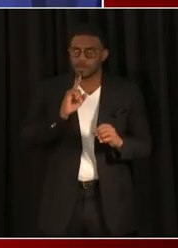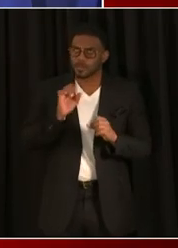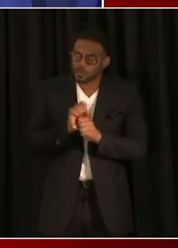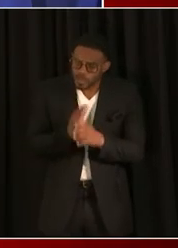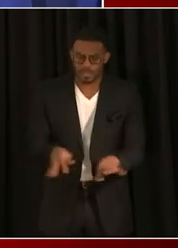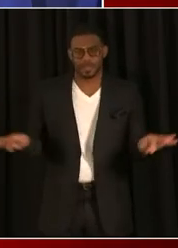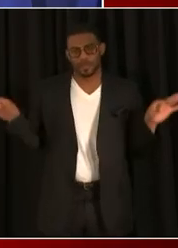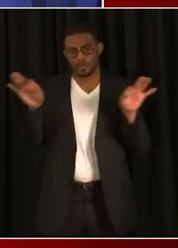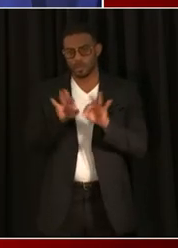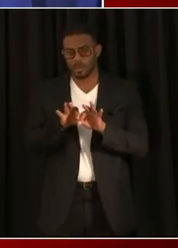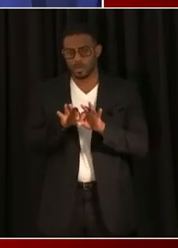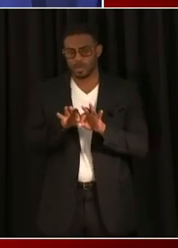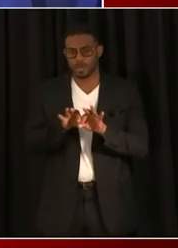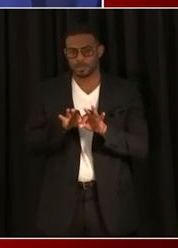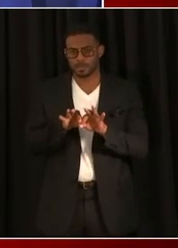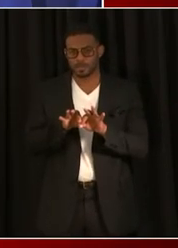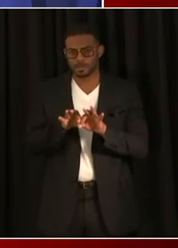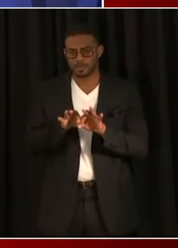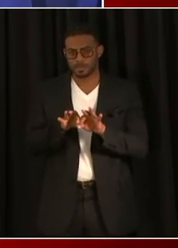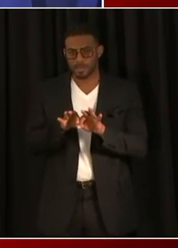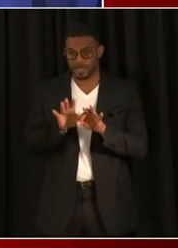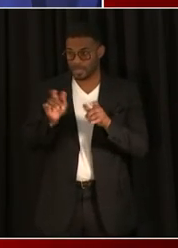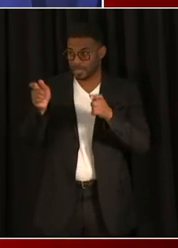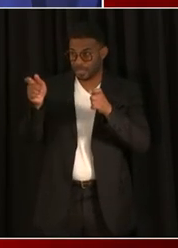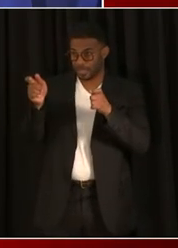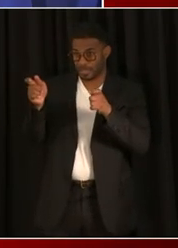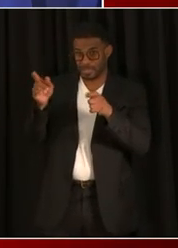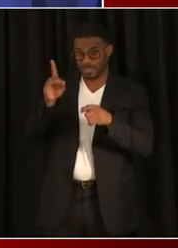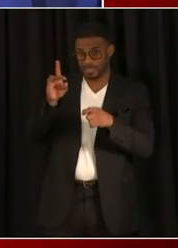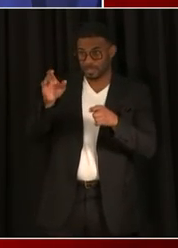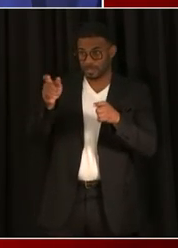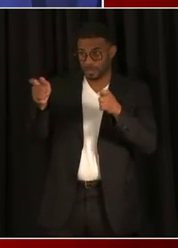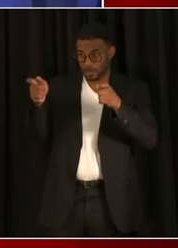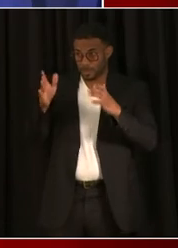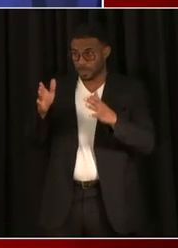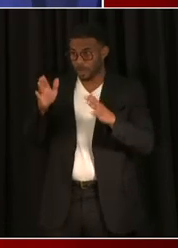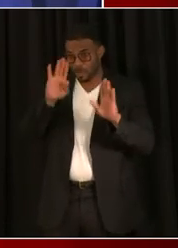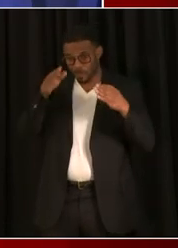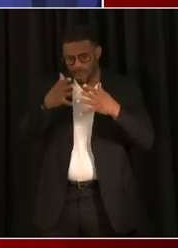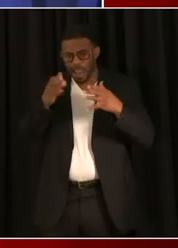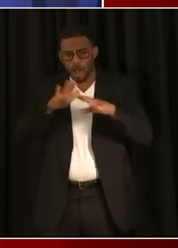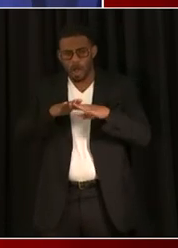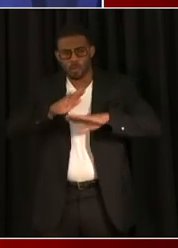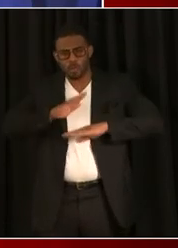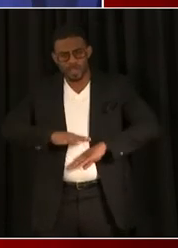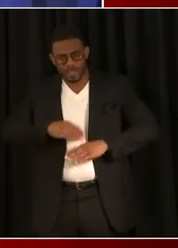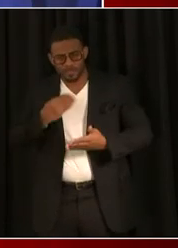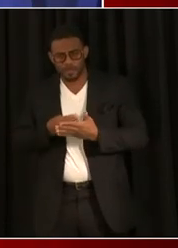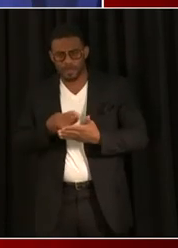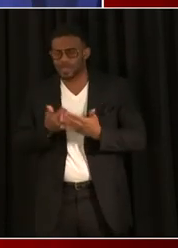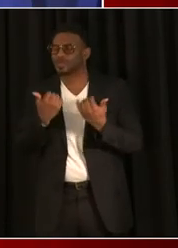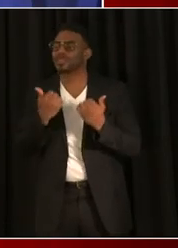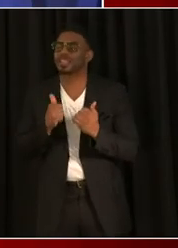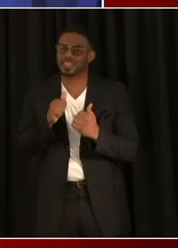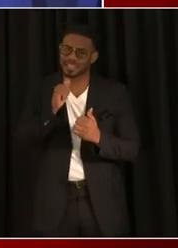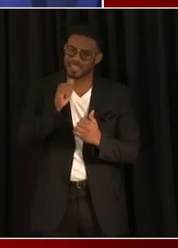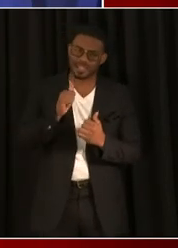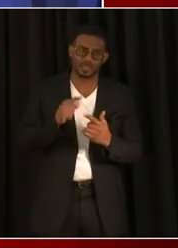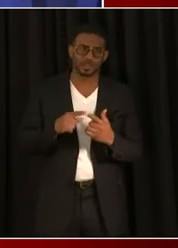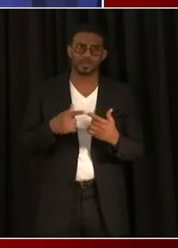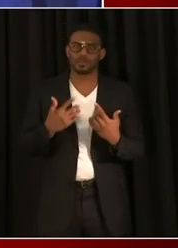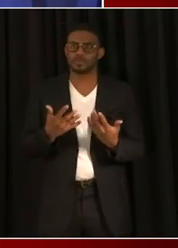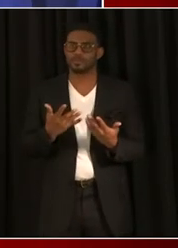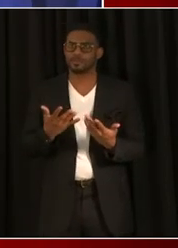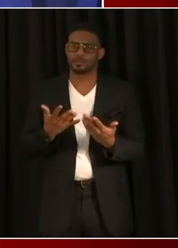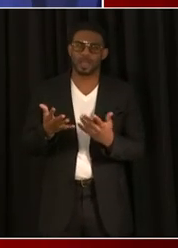so it's really important. The administration has focused a lot on these relief funds and trying not